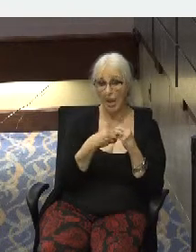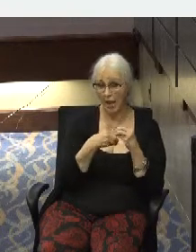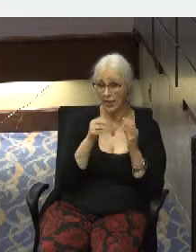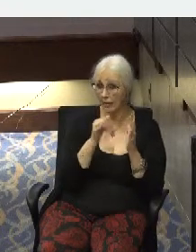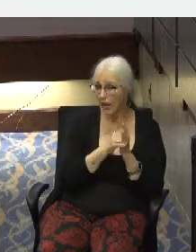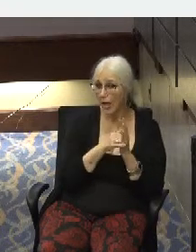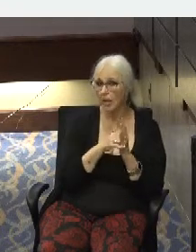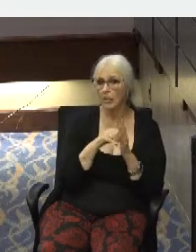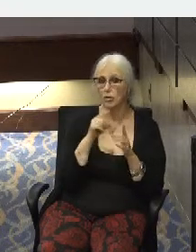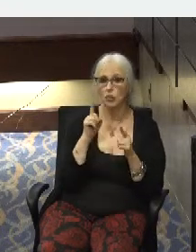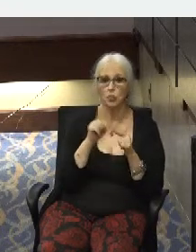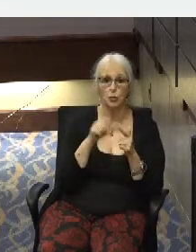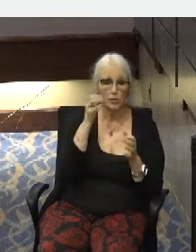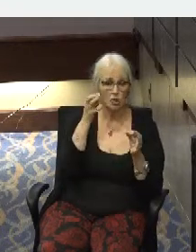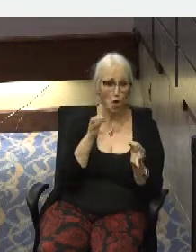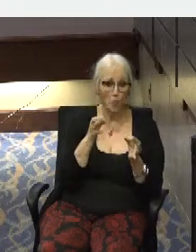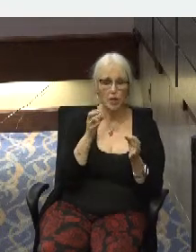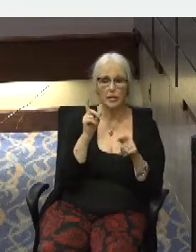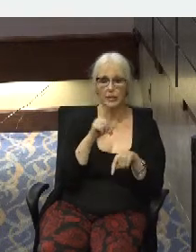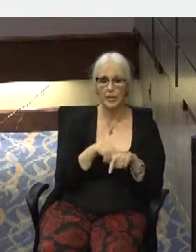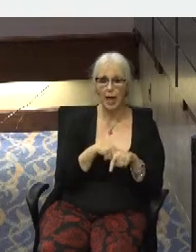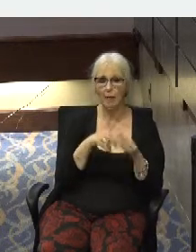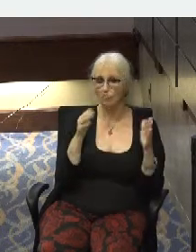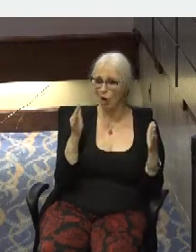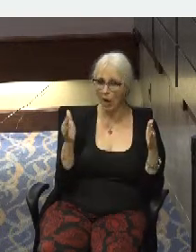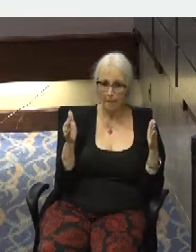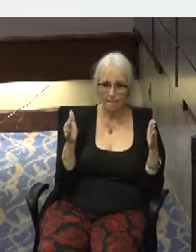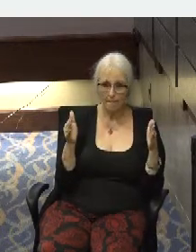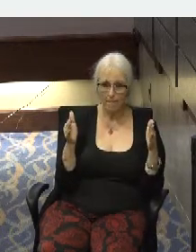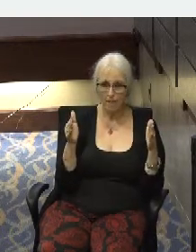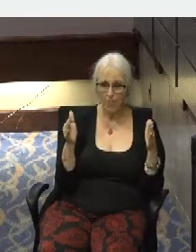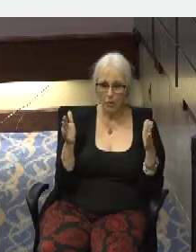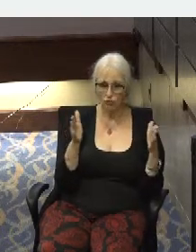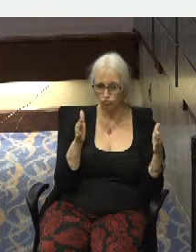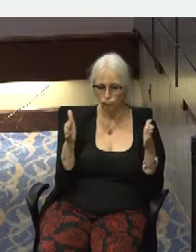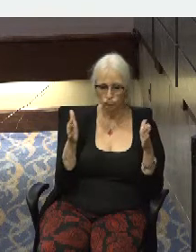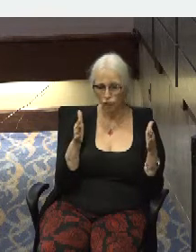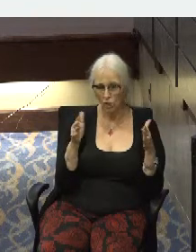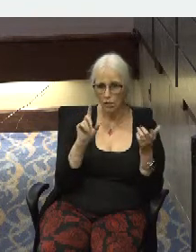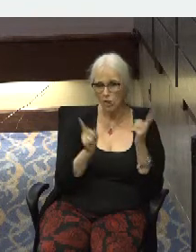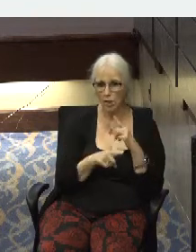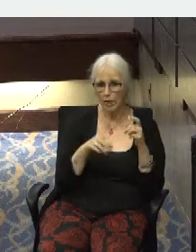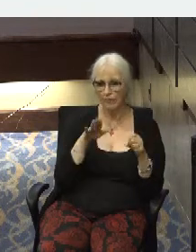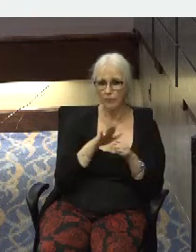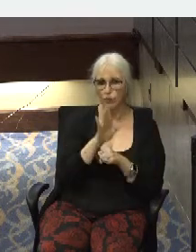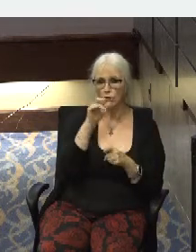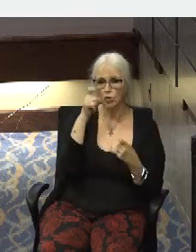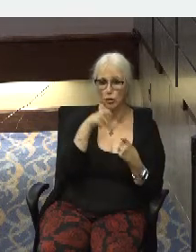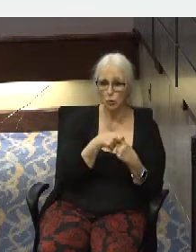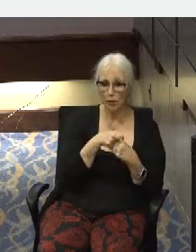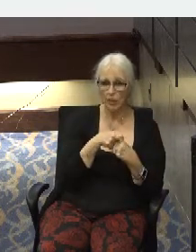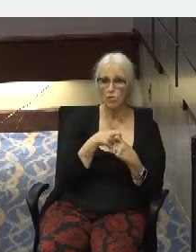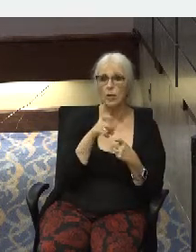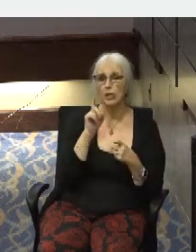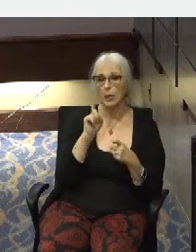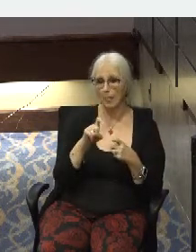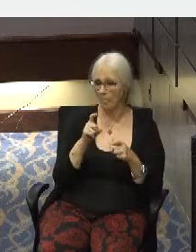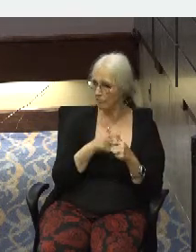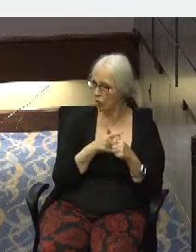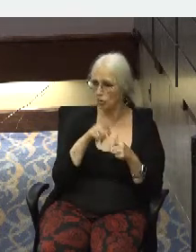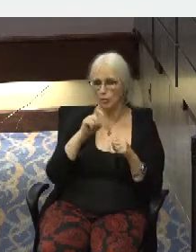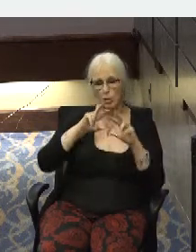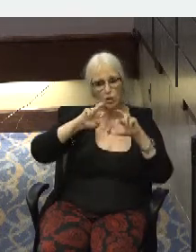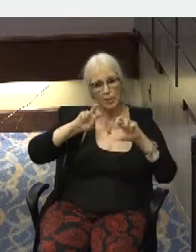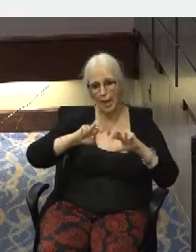In order to determine the time frame to actually, change the entire fleet to electric, we would have to do a complete analysis of the transit